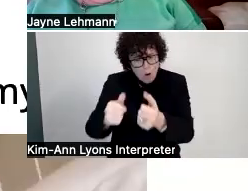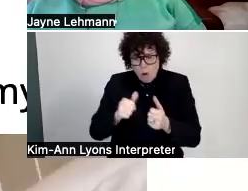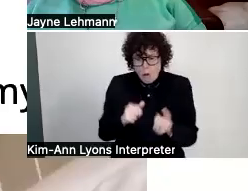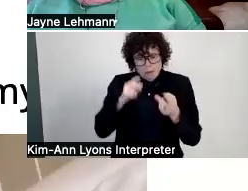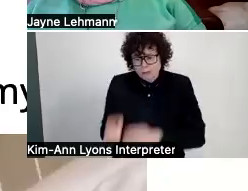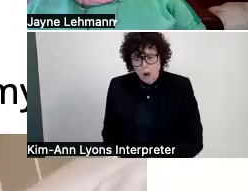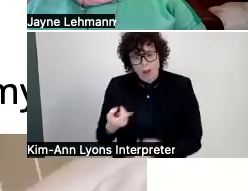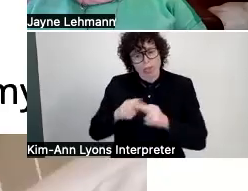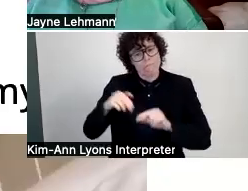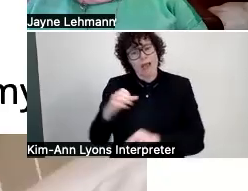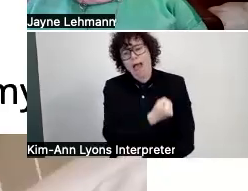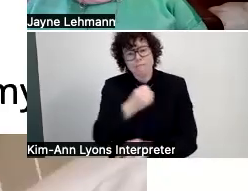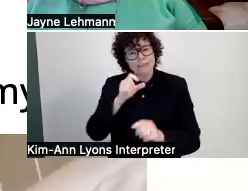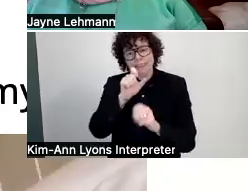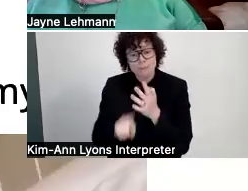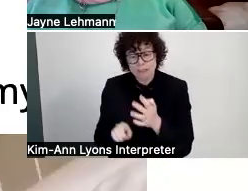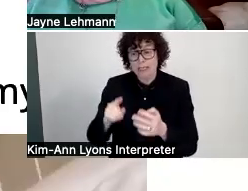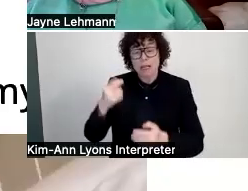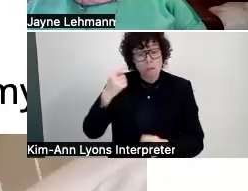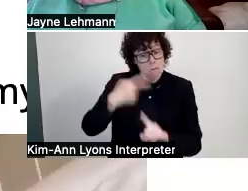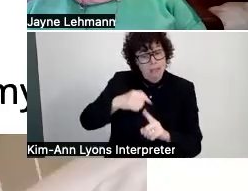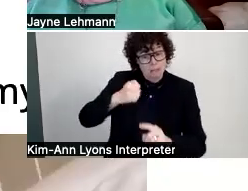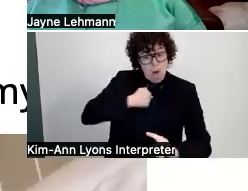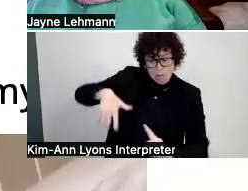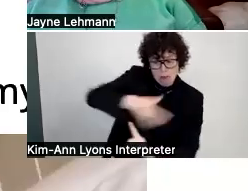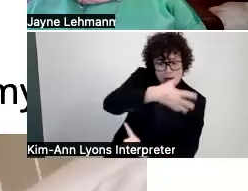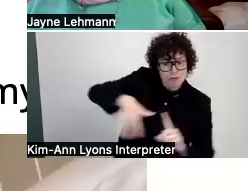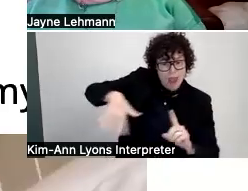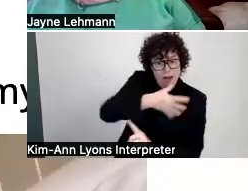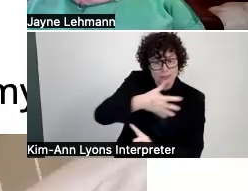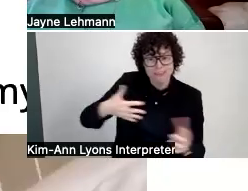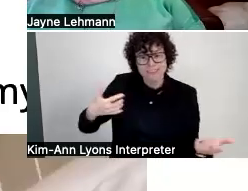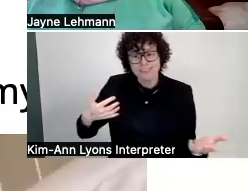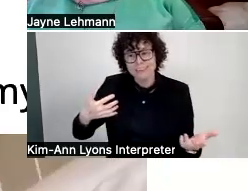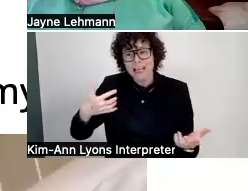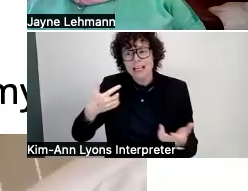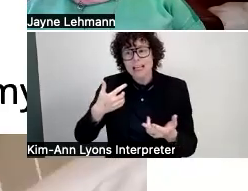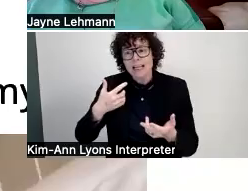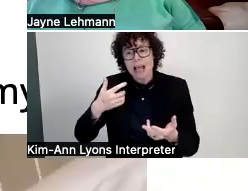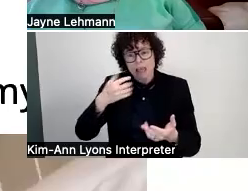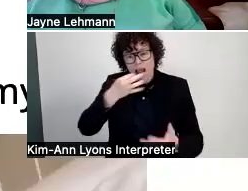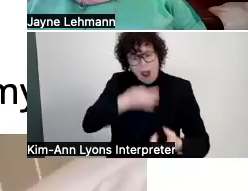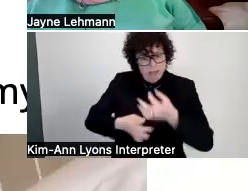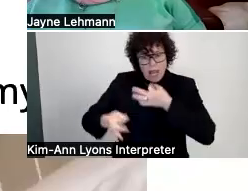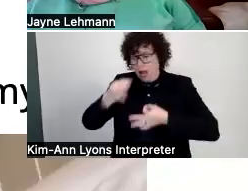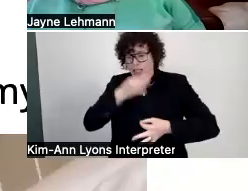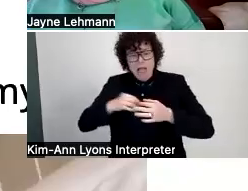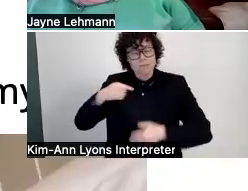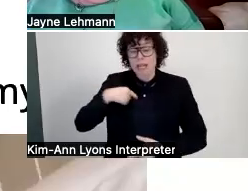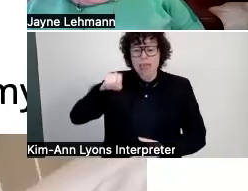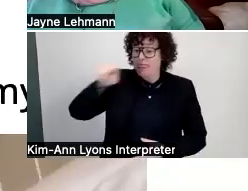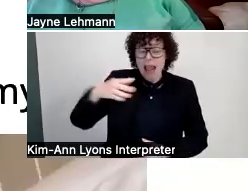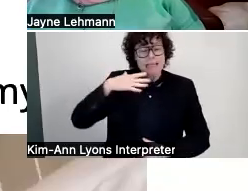big difference as well, because it wouldn't have been up to me to say what was needed. They would have been able to assess what